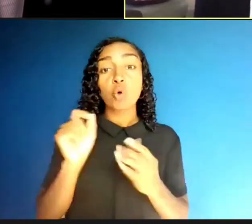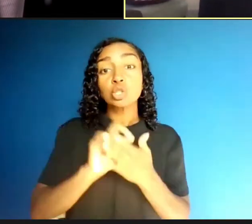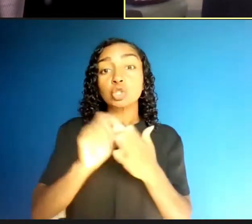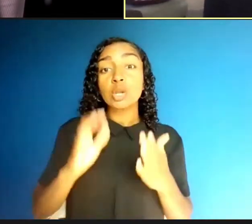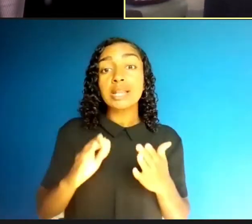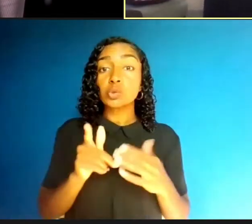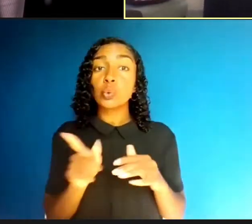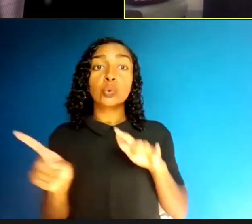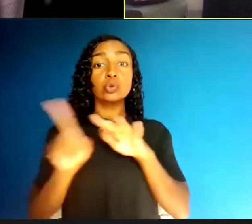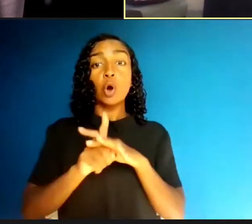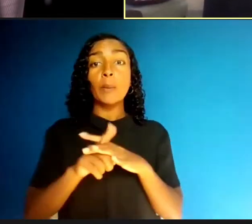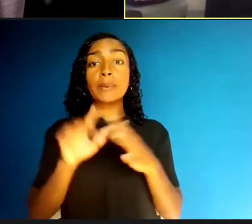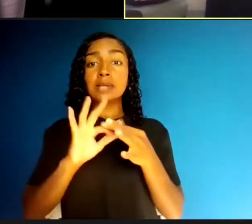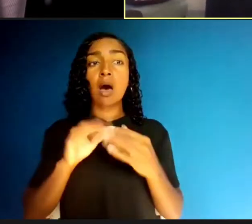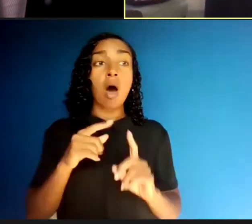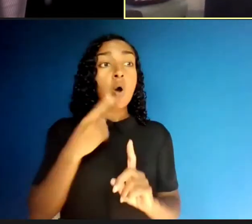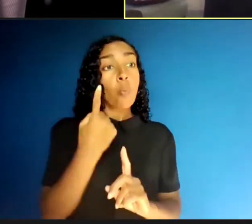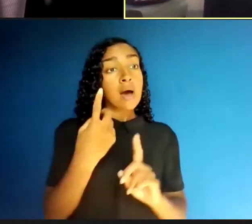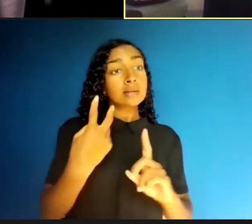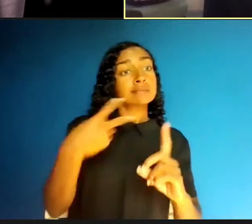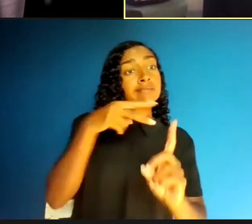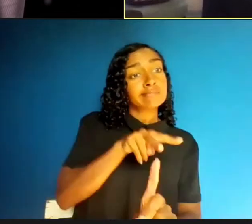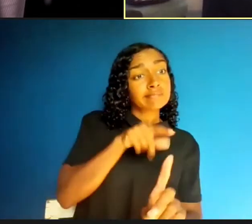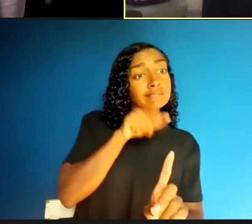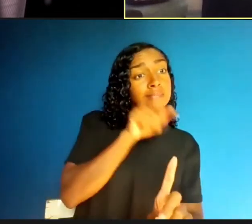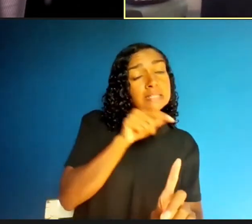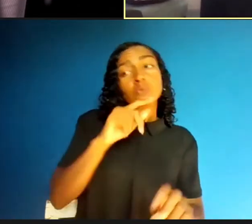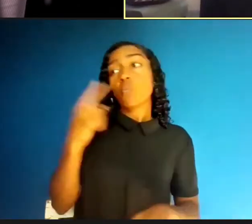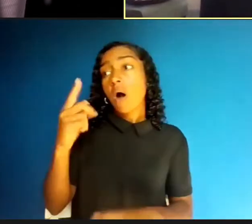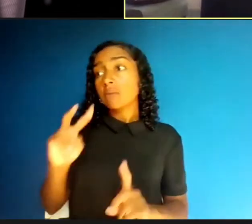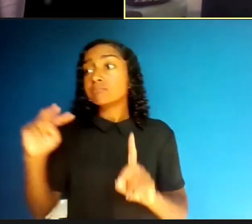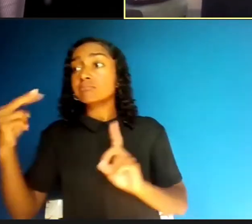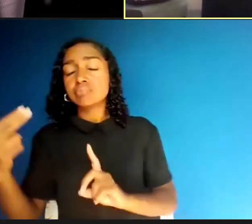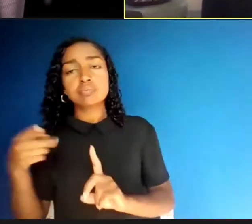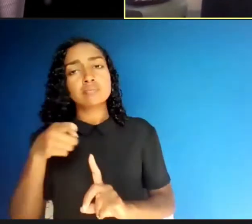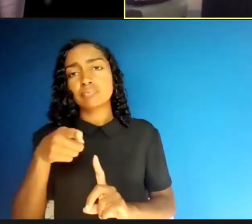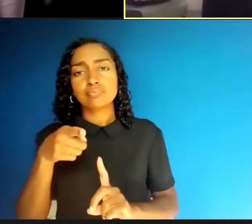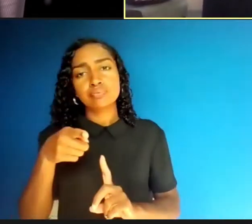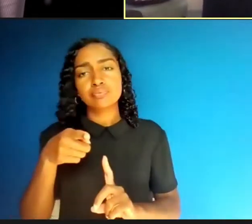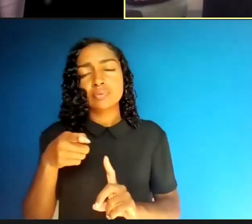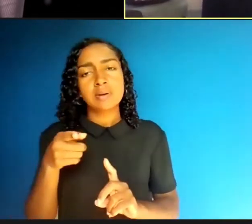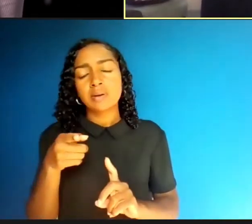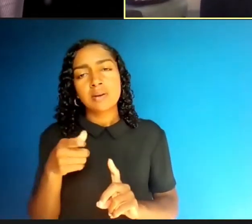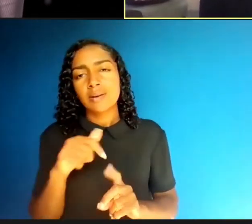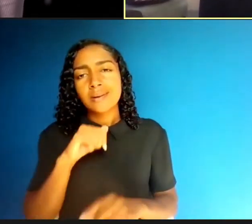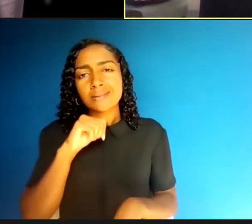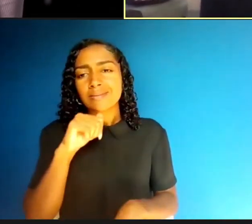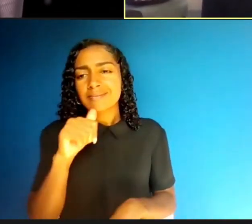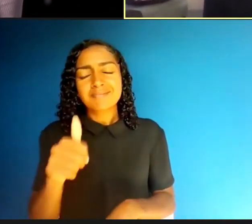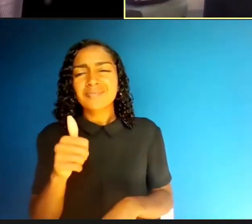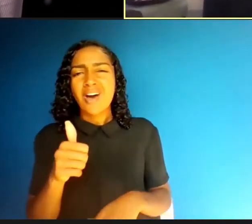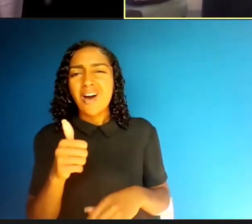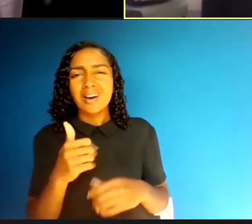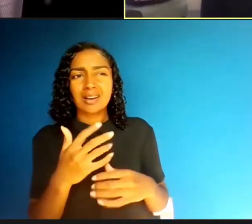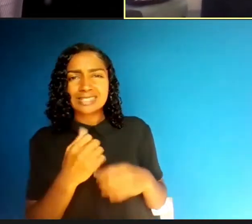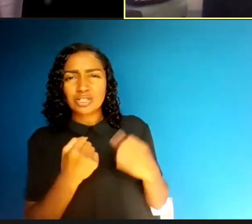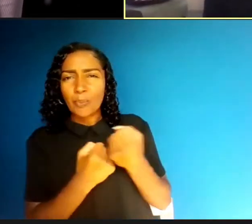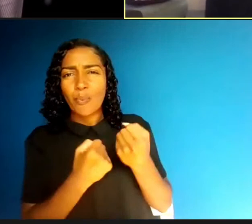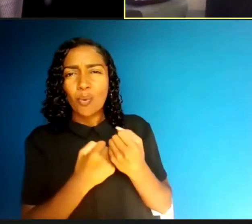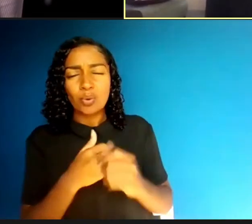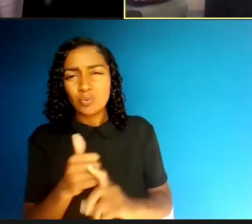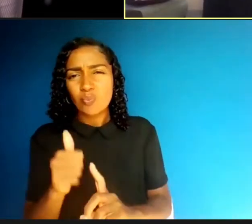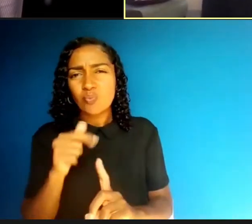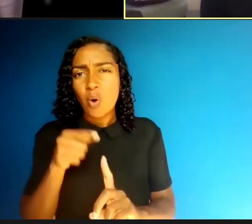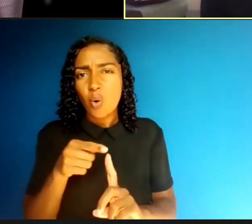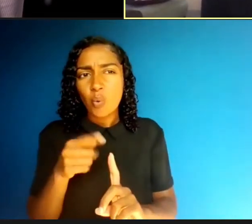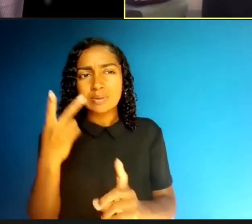this, and on the other side we have that, then you're going to be on the wrong side of history. And right now we are living, as I've said before, we are